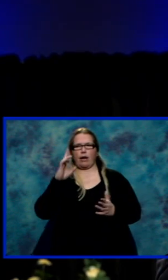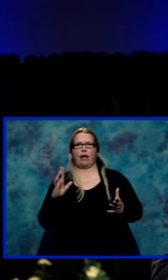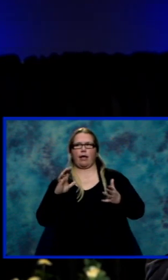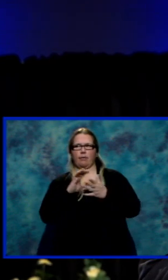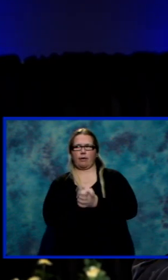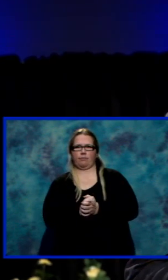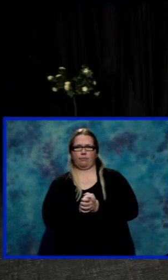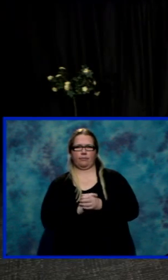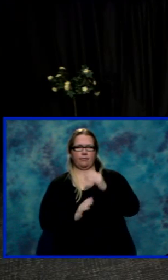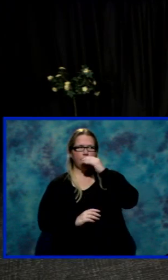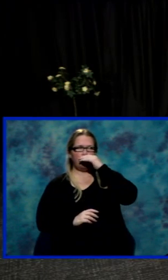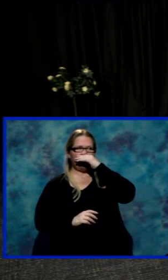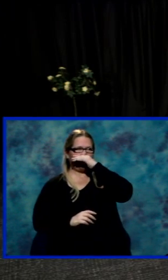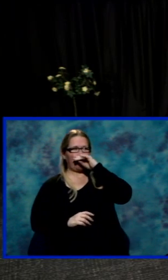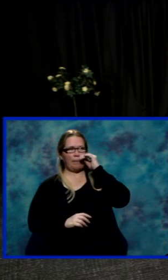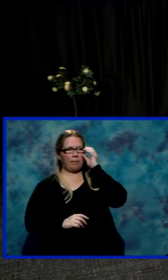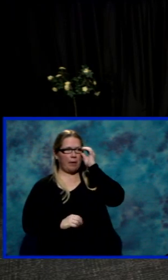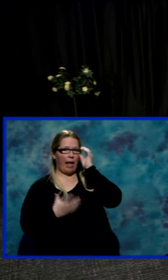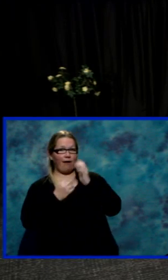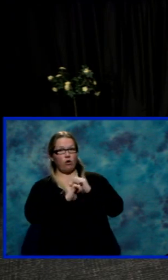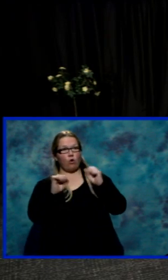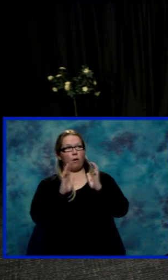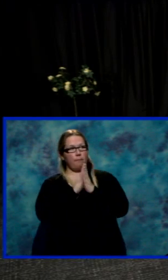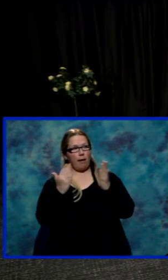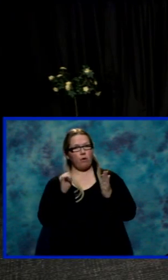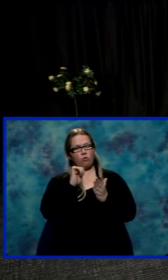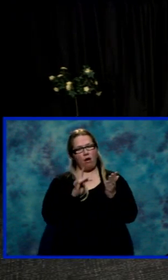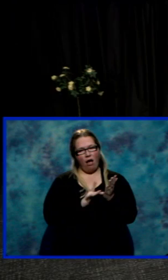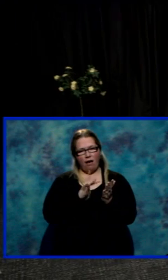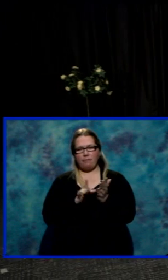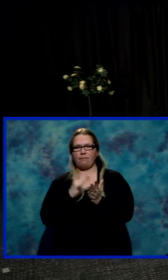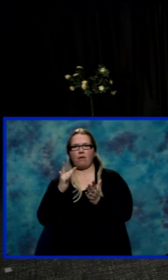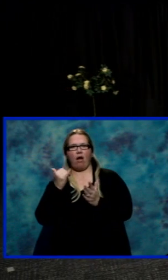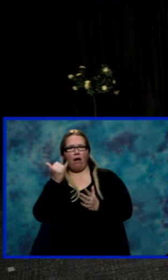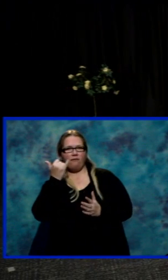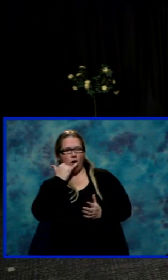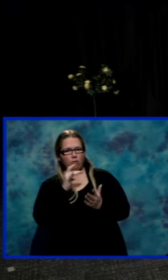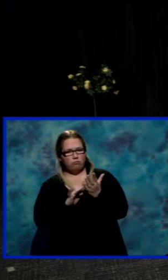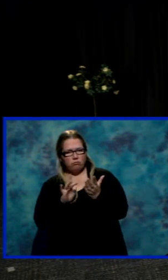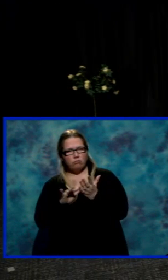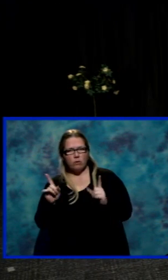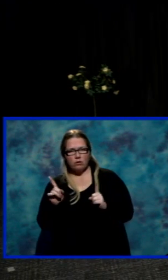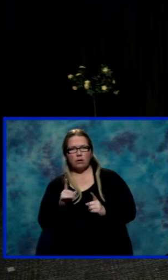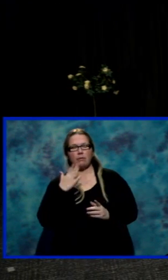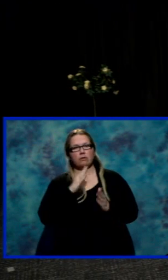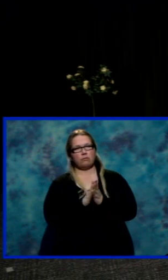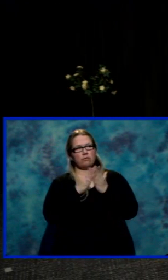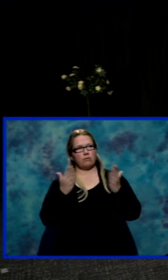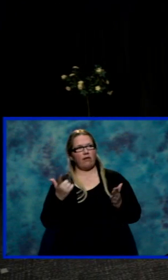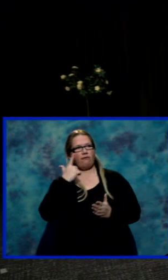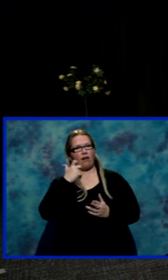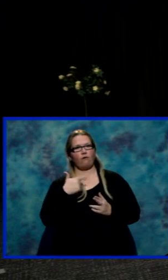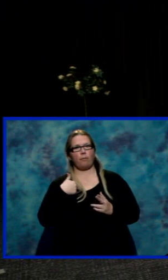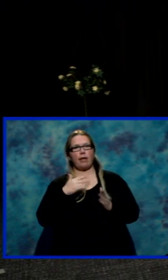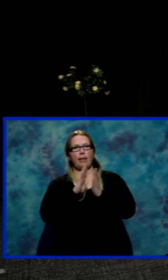Amen. If you got your Bibles, your iPhones, or your Androids, or your iPads, or your tablets, open it up and find for me the